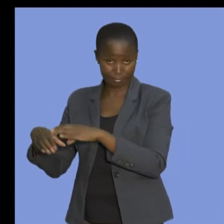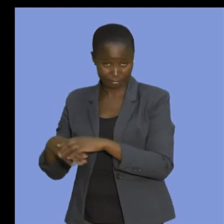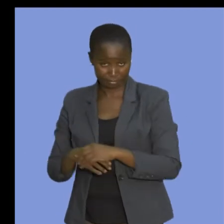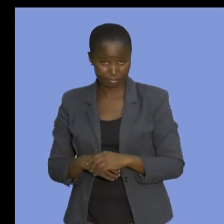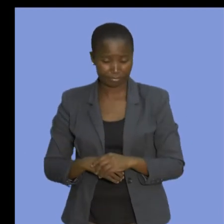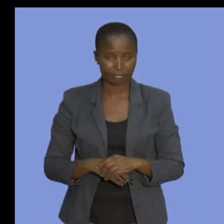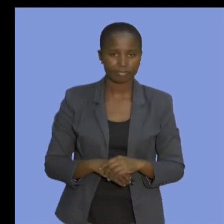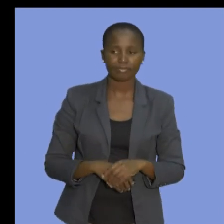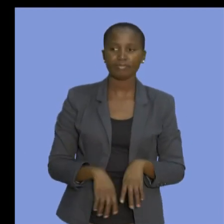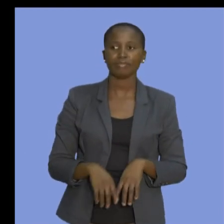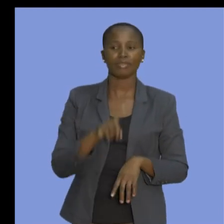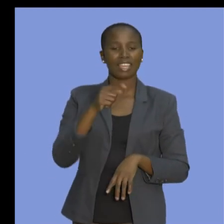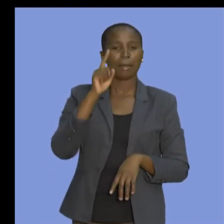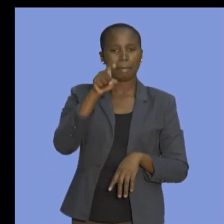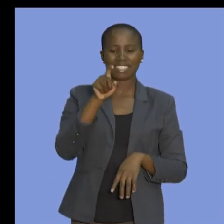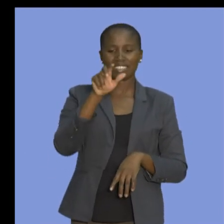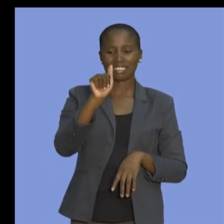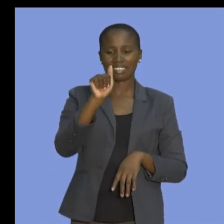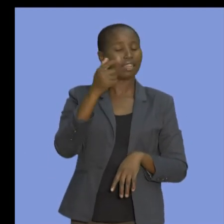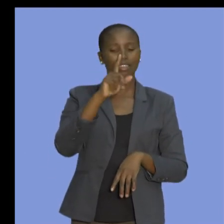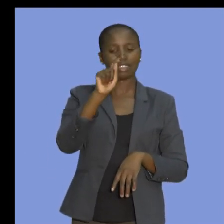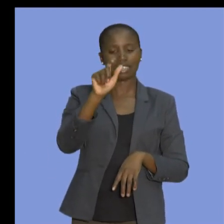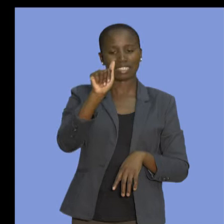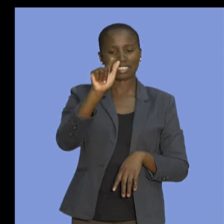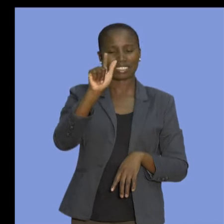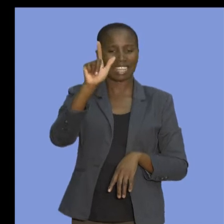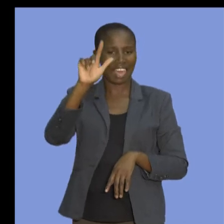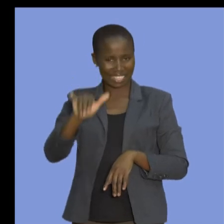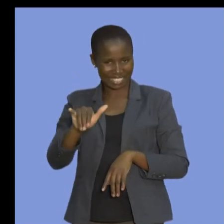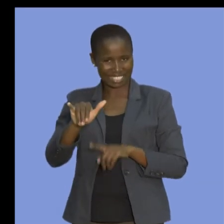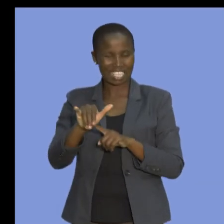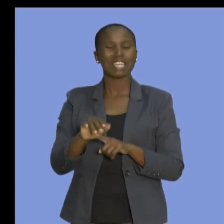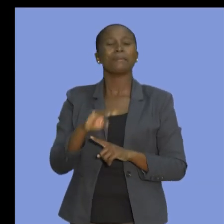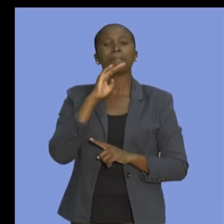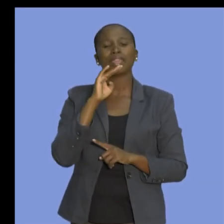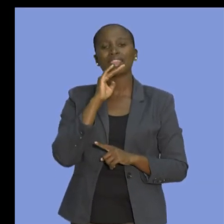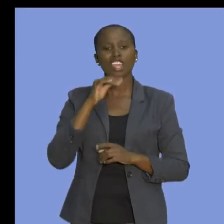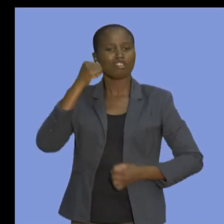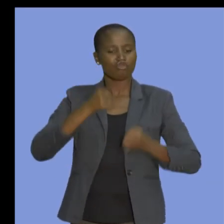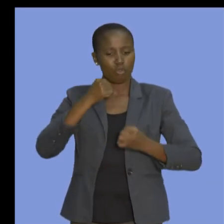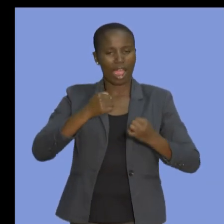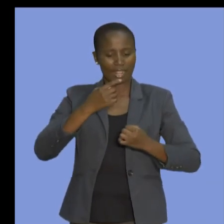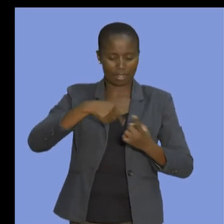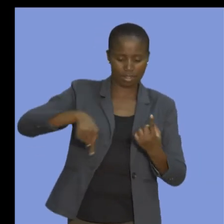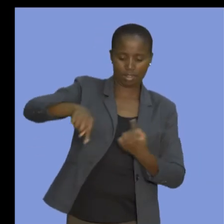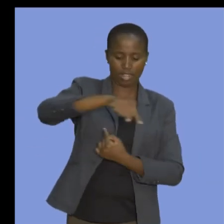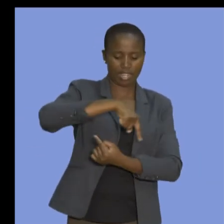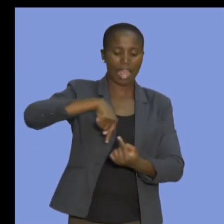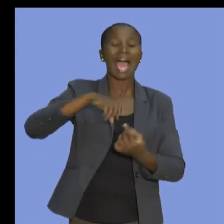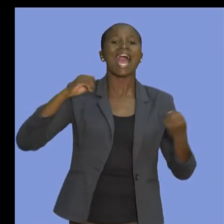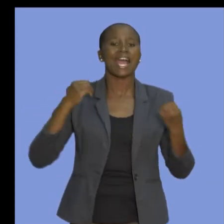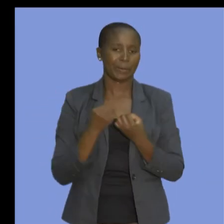I have to count how many runs between 0 to 19 from the